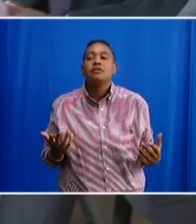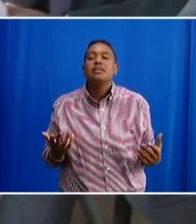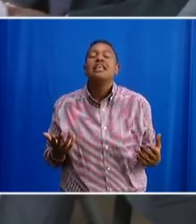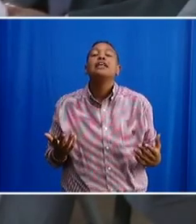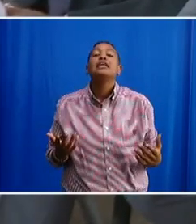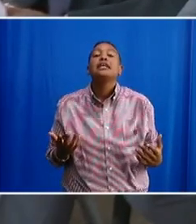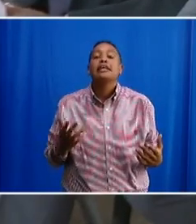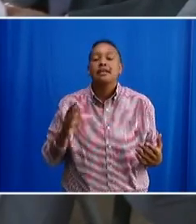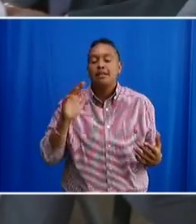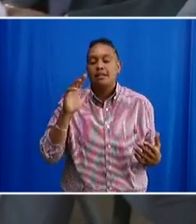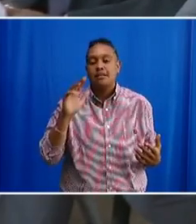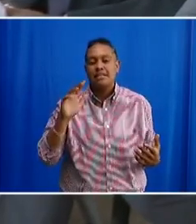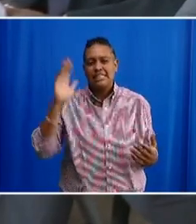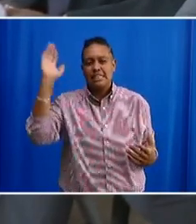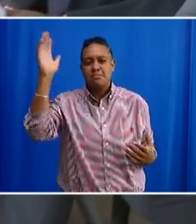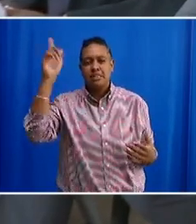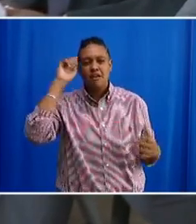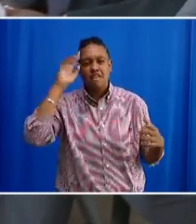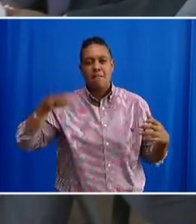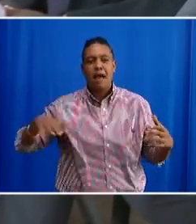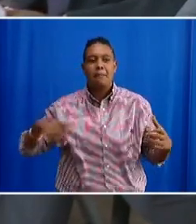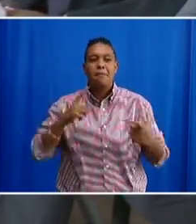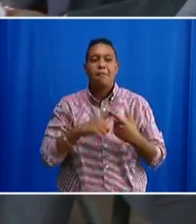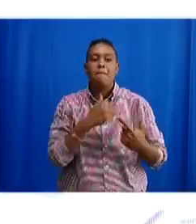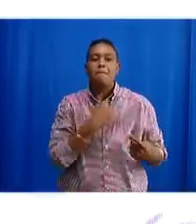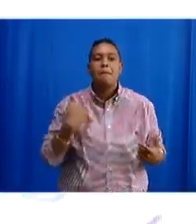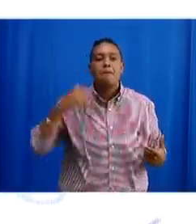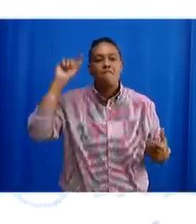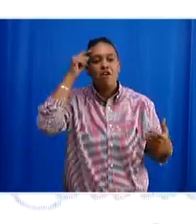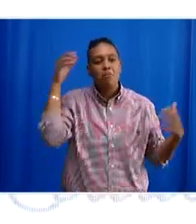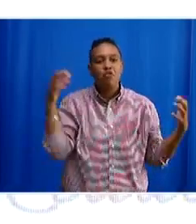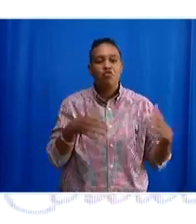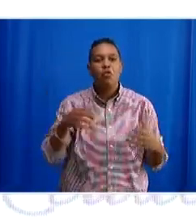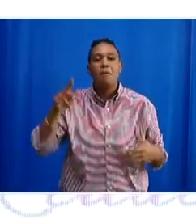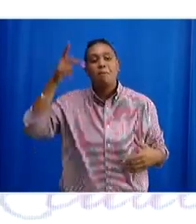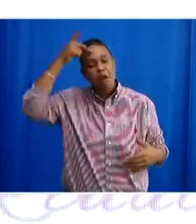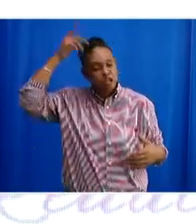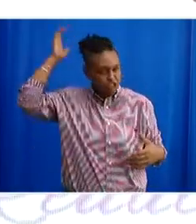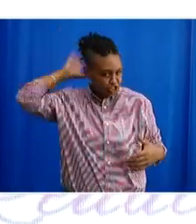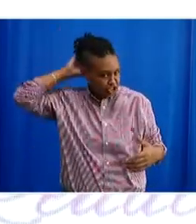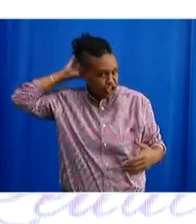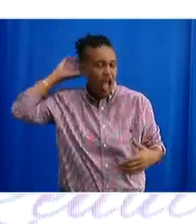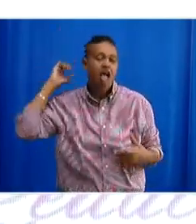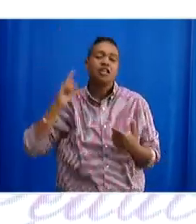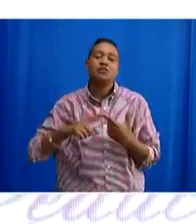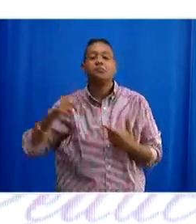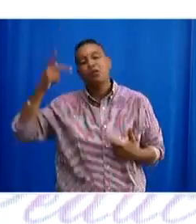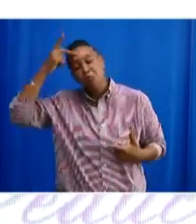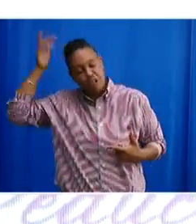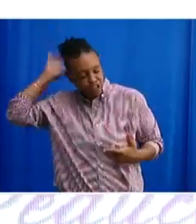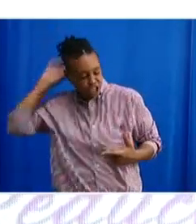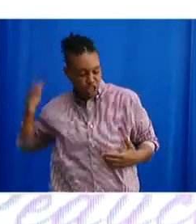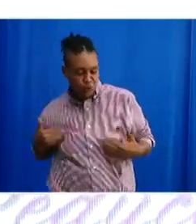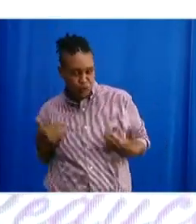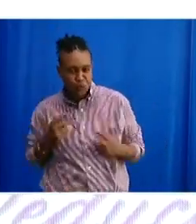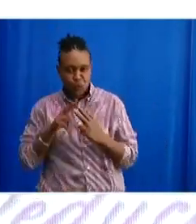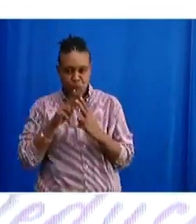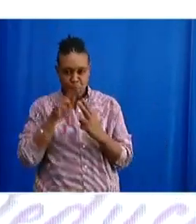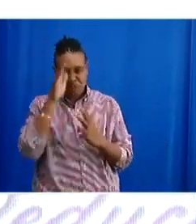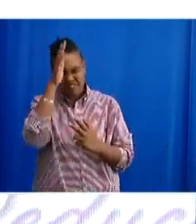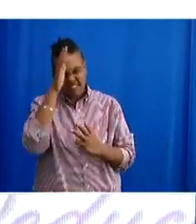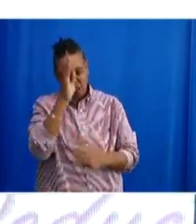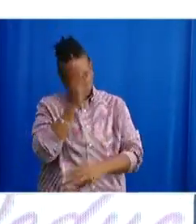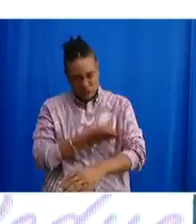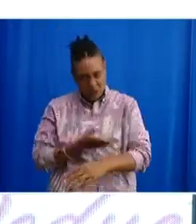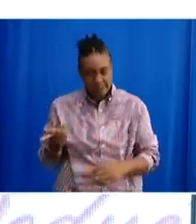Speaker of the House of Parliament and Member of the Cabinet, Colonel Charles Sr., Colonel Charles Jr., members of the Diplomatic